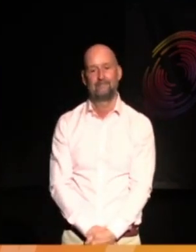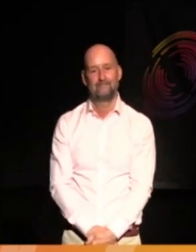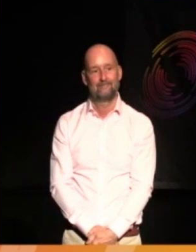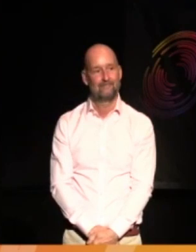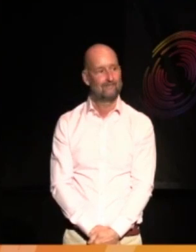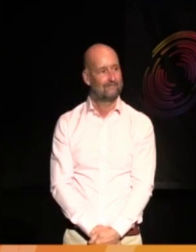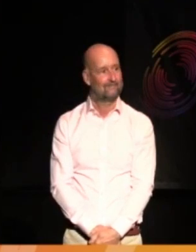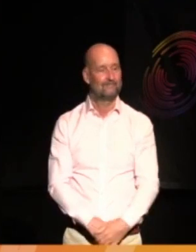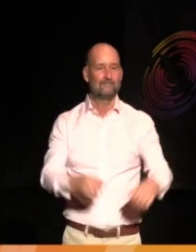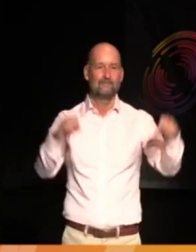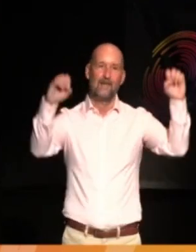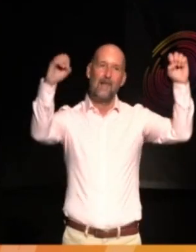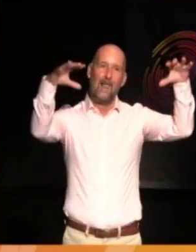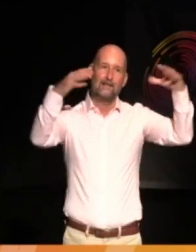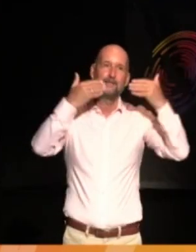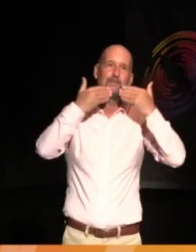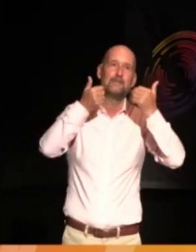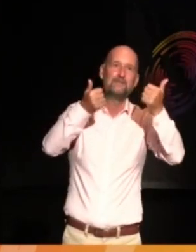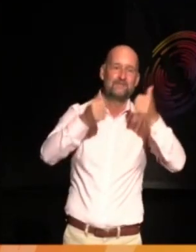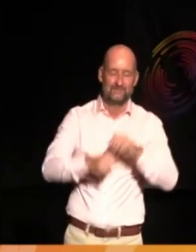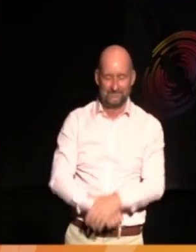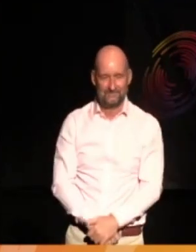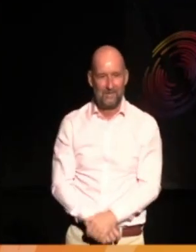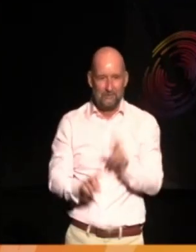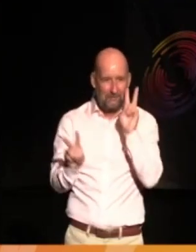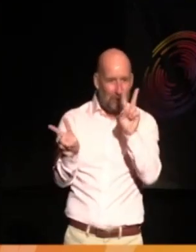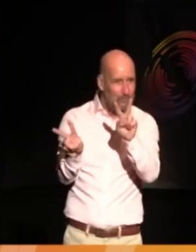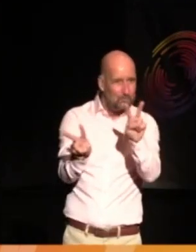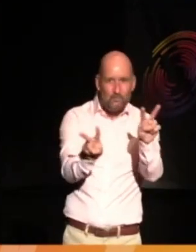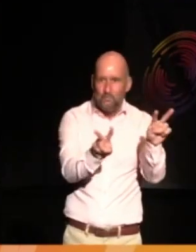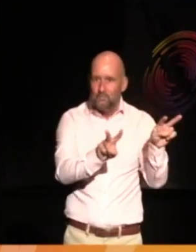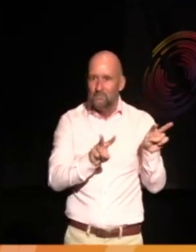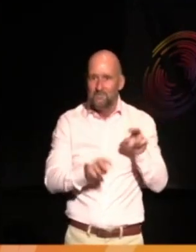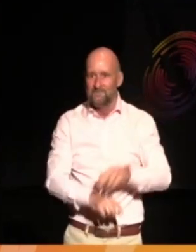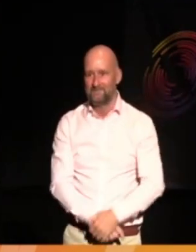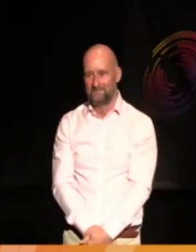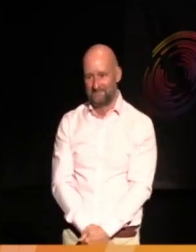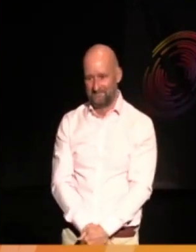Okay, and you can put the lights up on the audience. We'd just like to have a look at them.